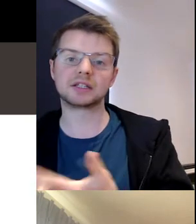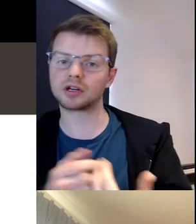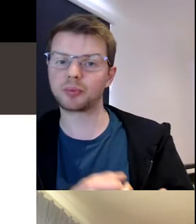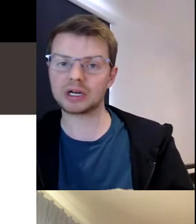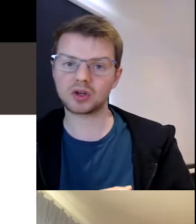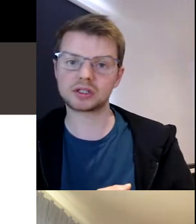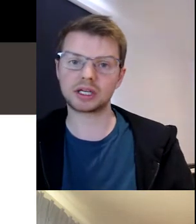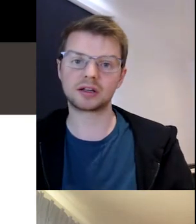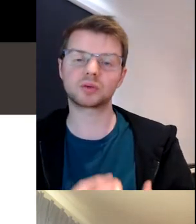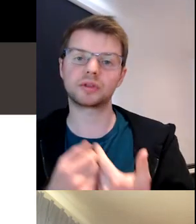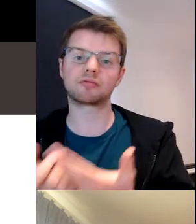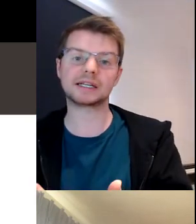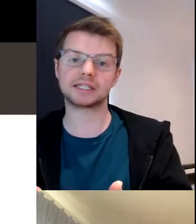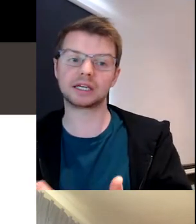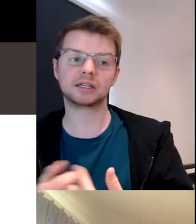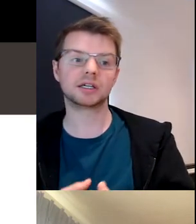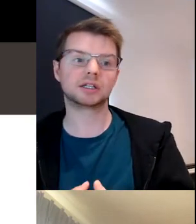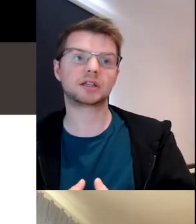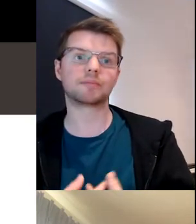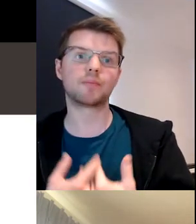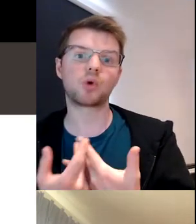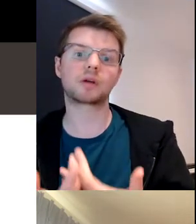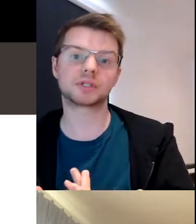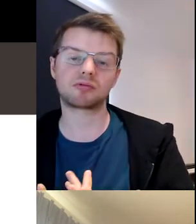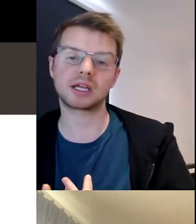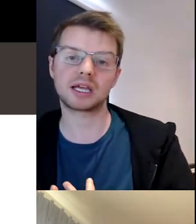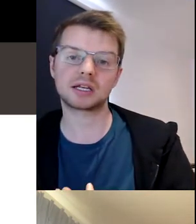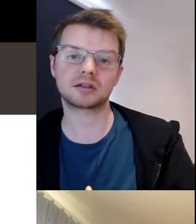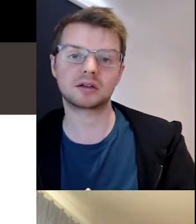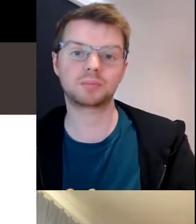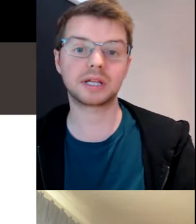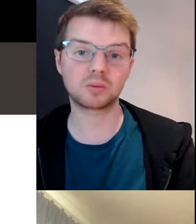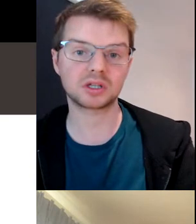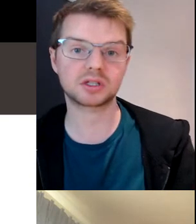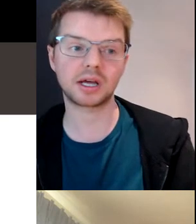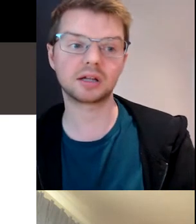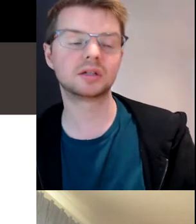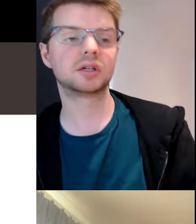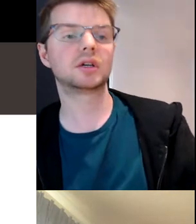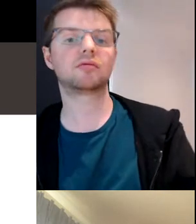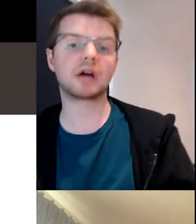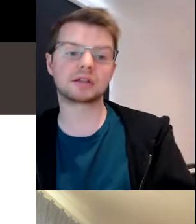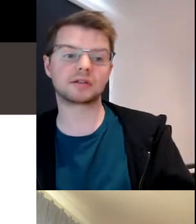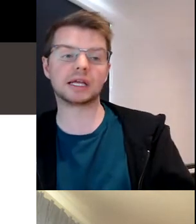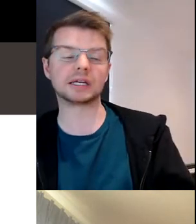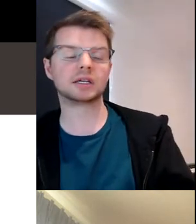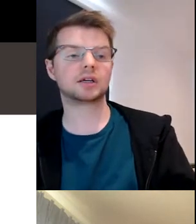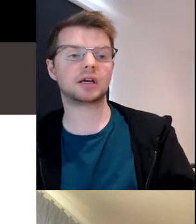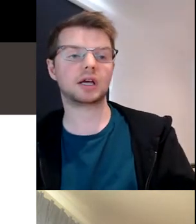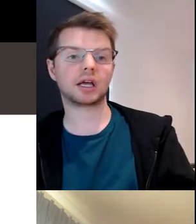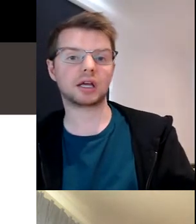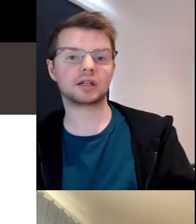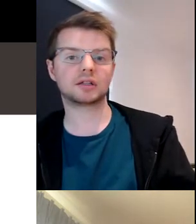understand the needs that are underpinning the content. So when they're writing it, they are more able to write in plain Welsh style rather